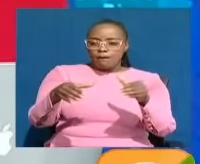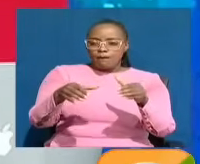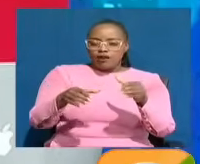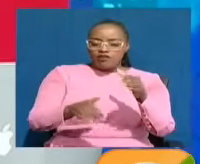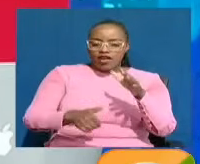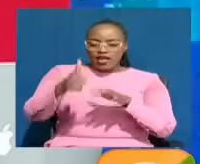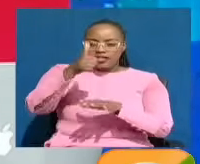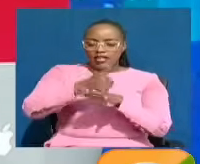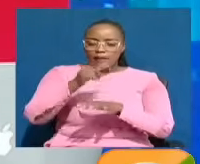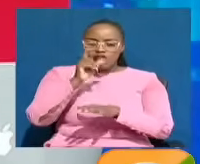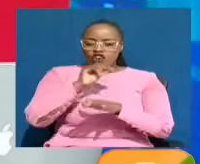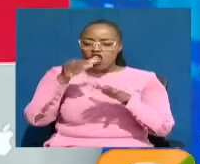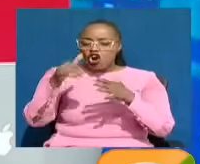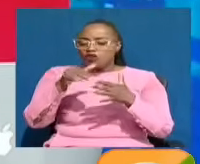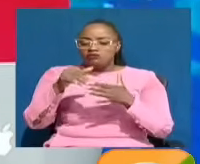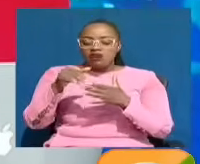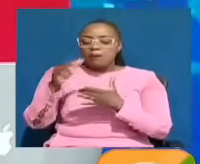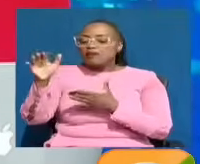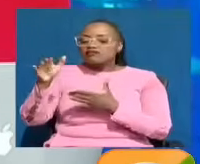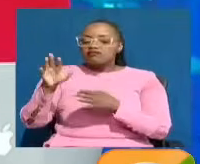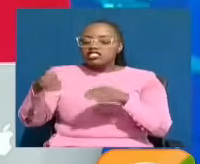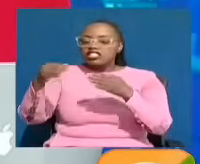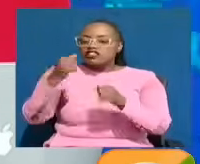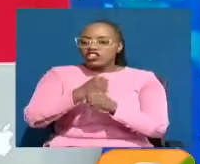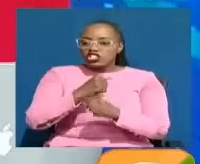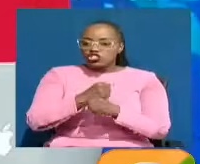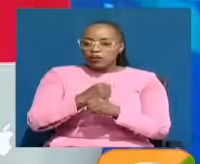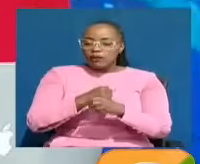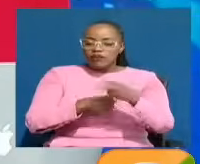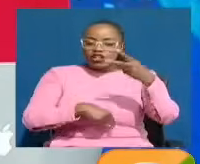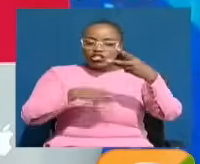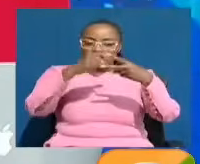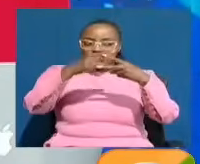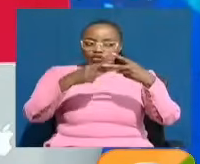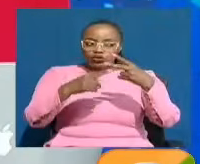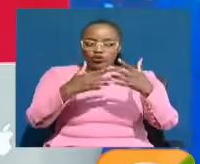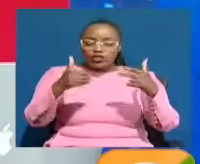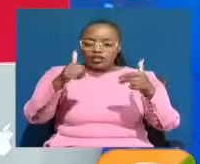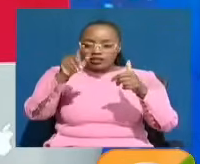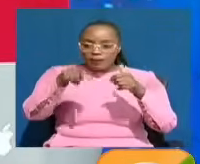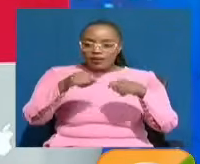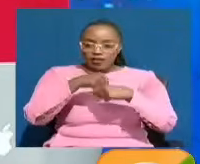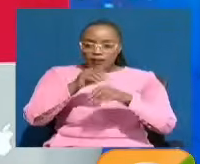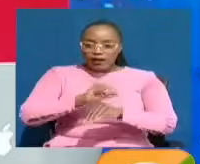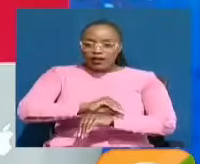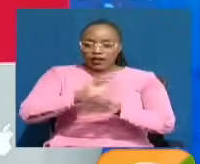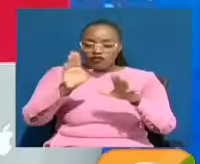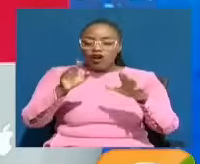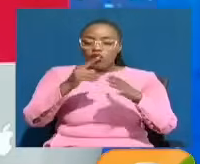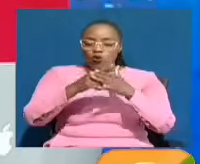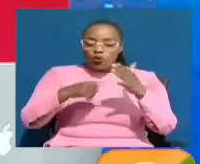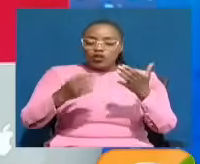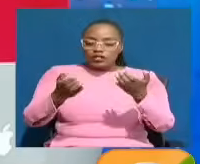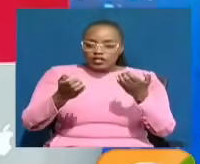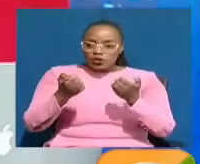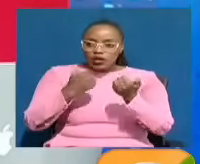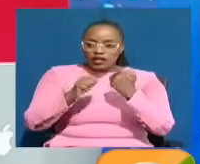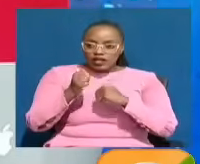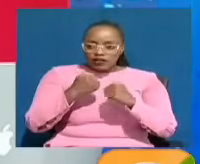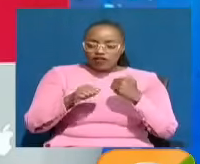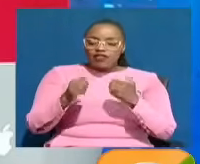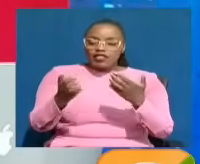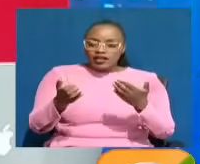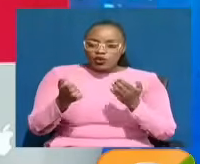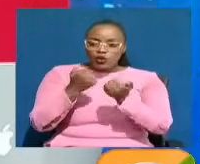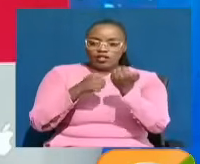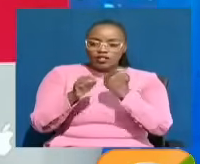established or, contracted? Now, there are 2 things that I have to make very clear. There's the required action All right, and the required action